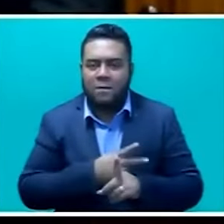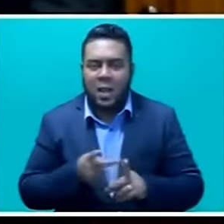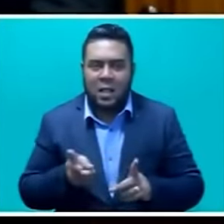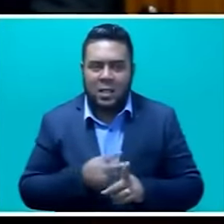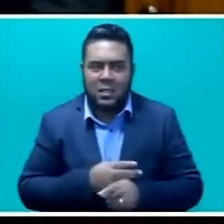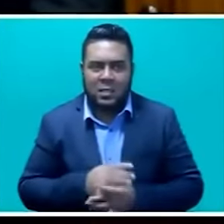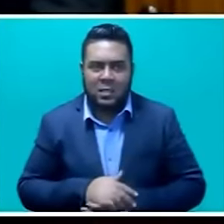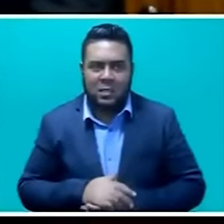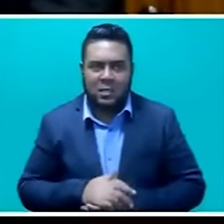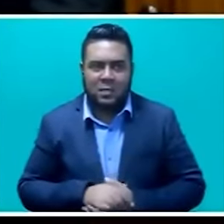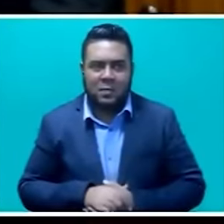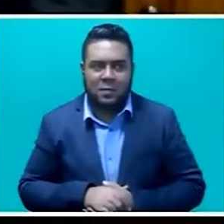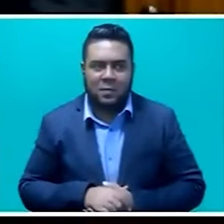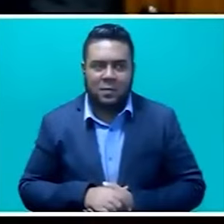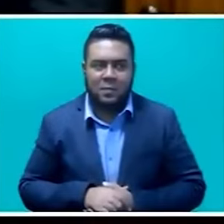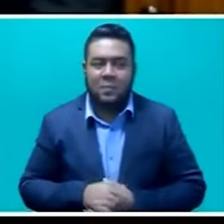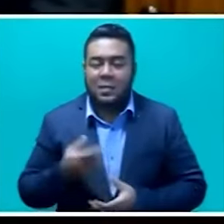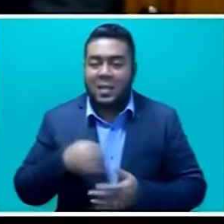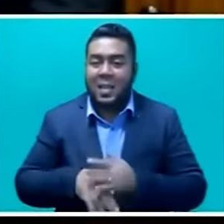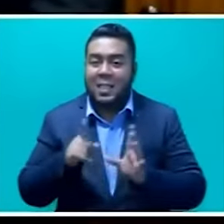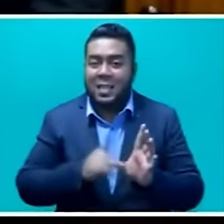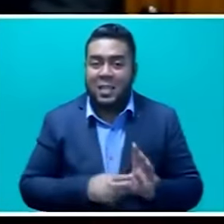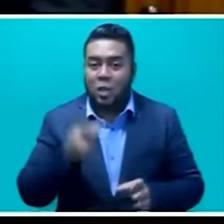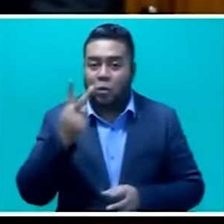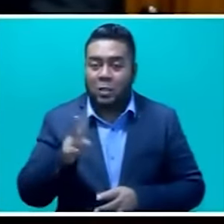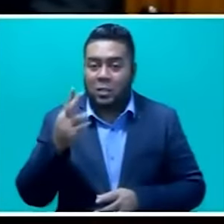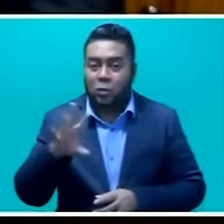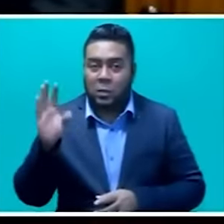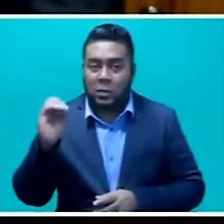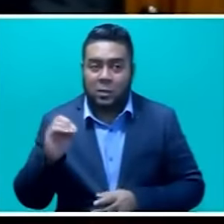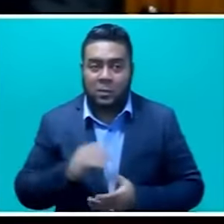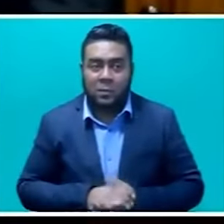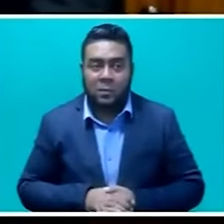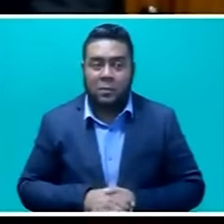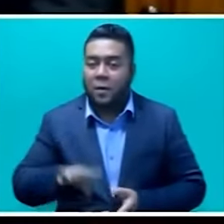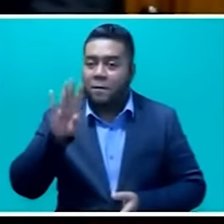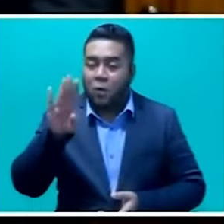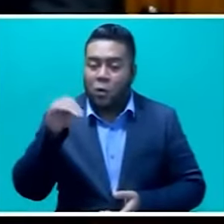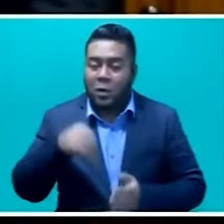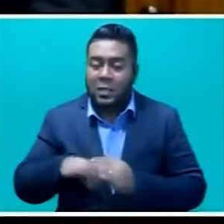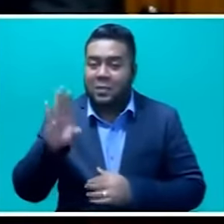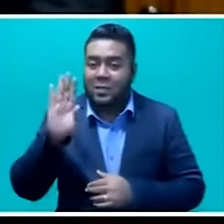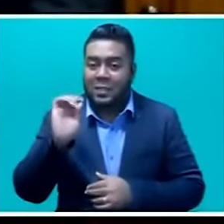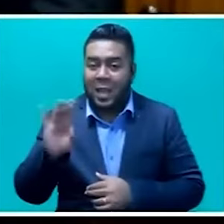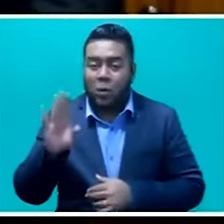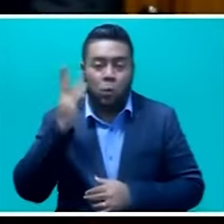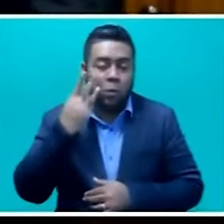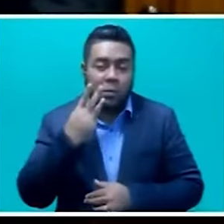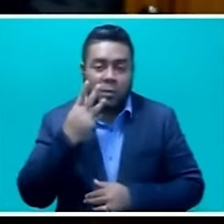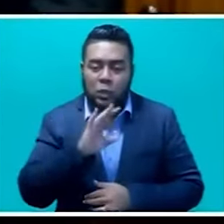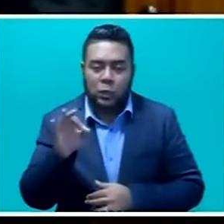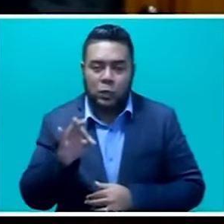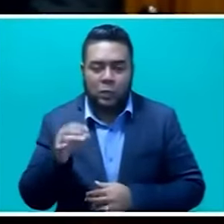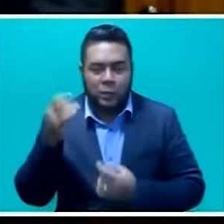cases. In the year 2020, Honorable Speaker, 4 in 10 women were not able to make their own